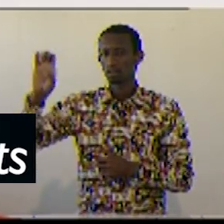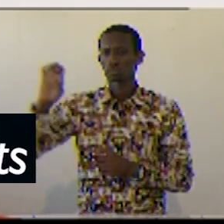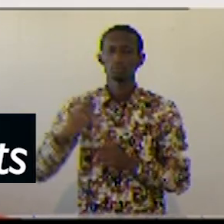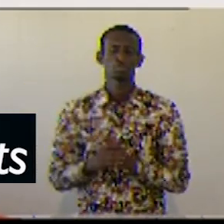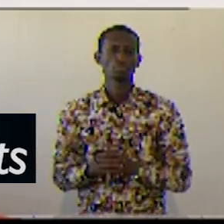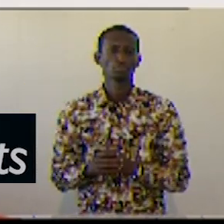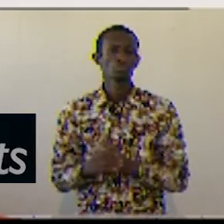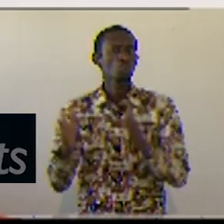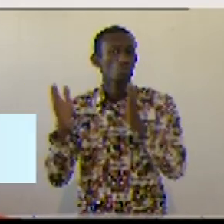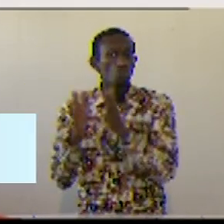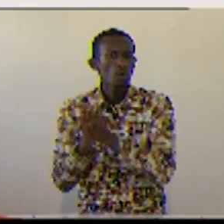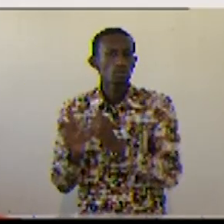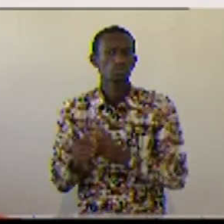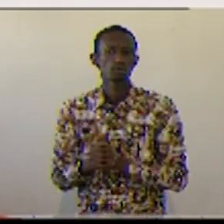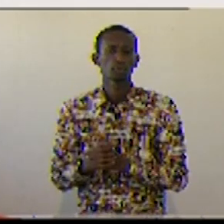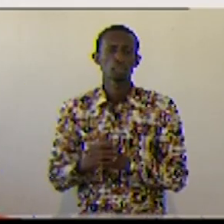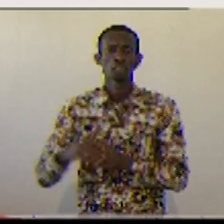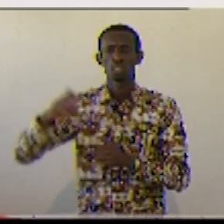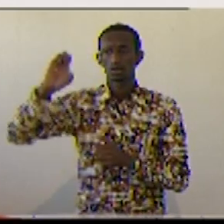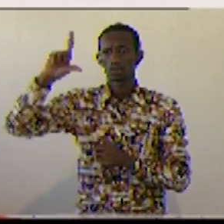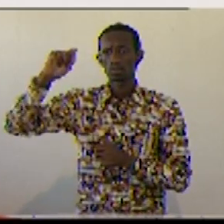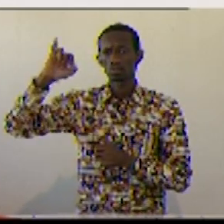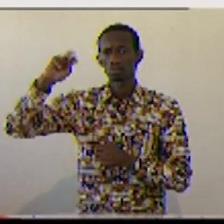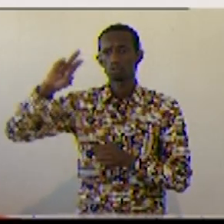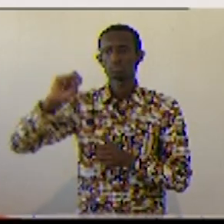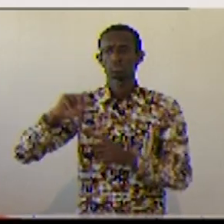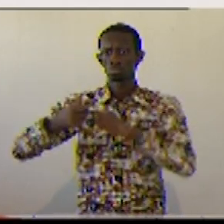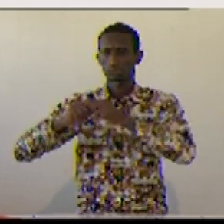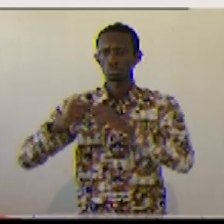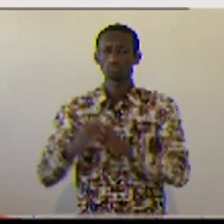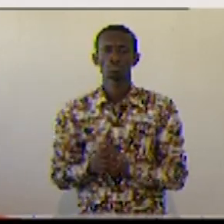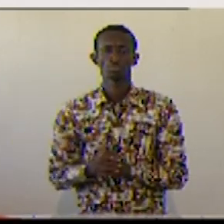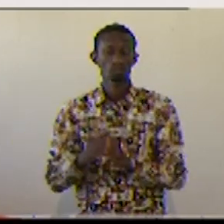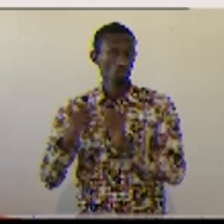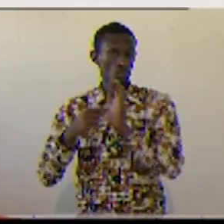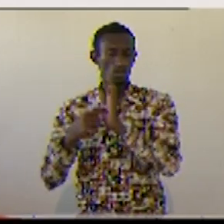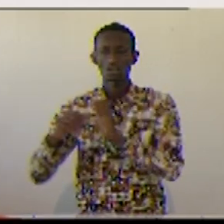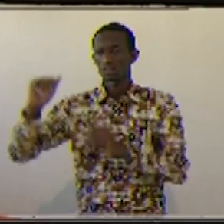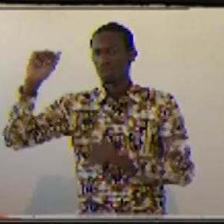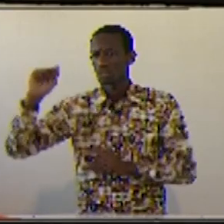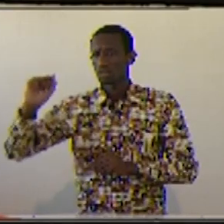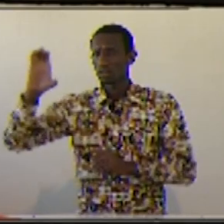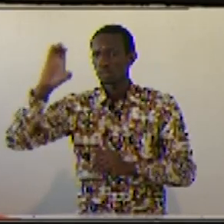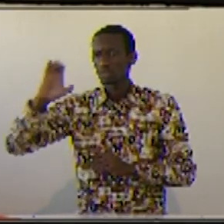Think about an example of an acid. An acid, you know.